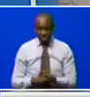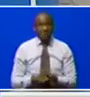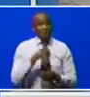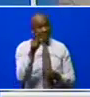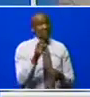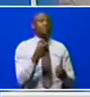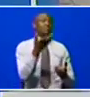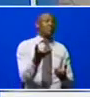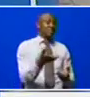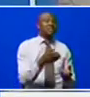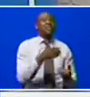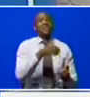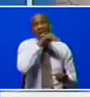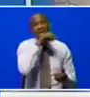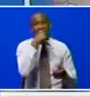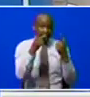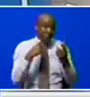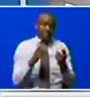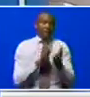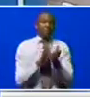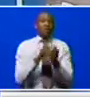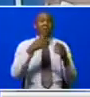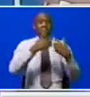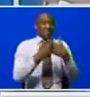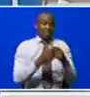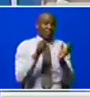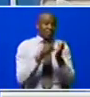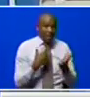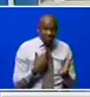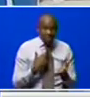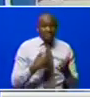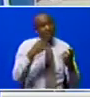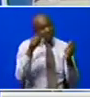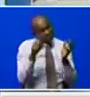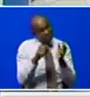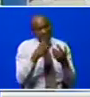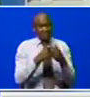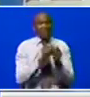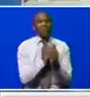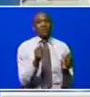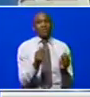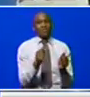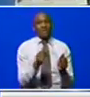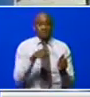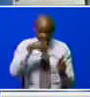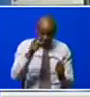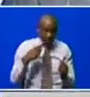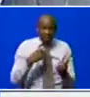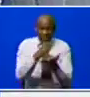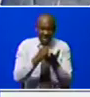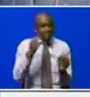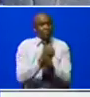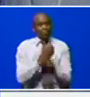of machine voting because it's an alphanumeric thing. You could build an algorithm uh-huh. that but maintains a 1.2 scan. You can't dispute the scan. So that's